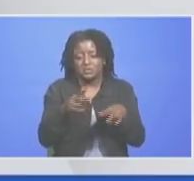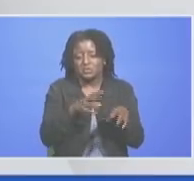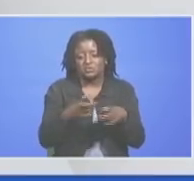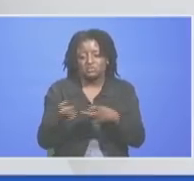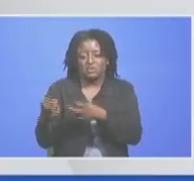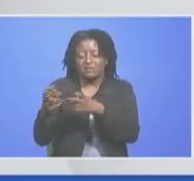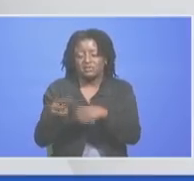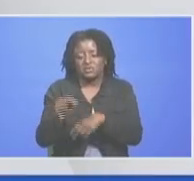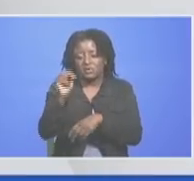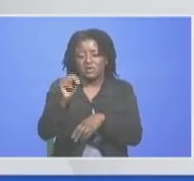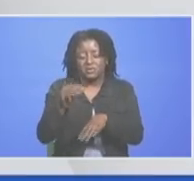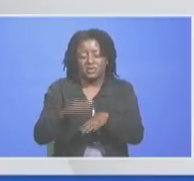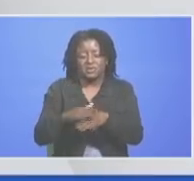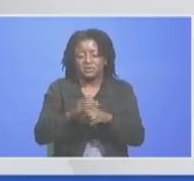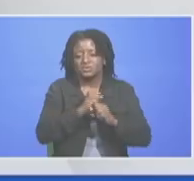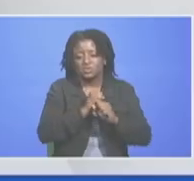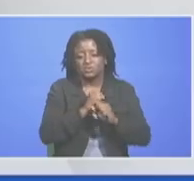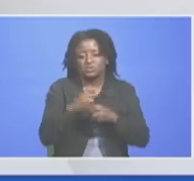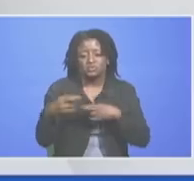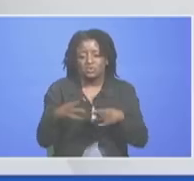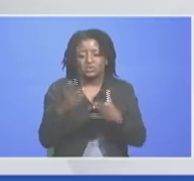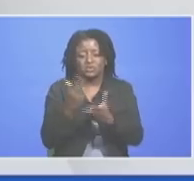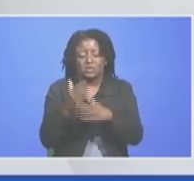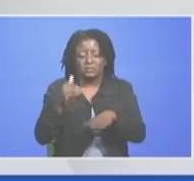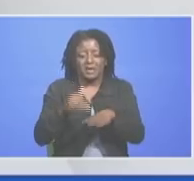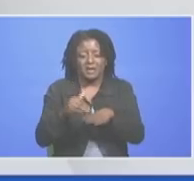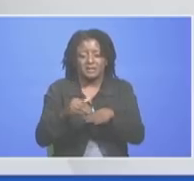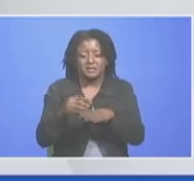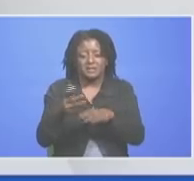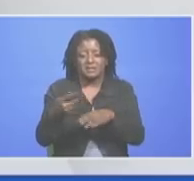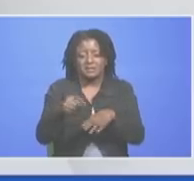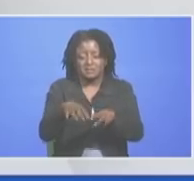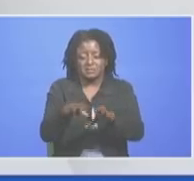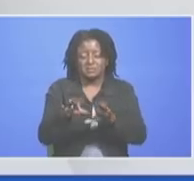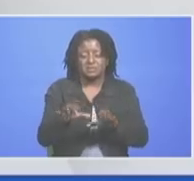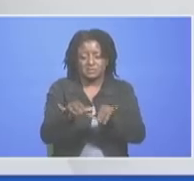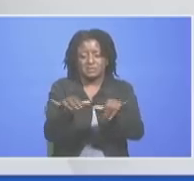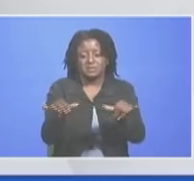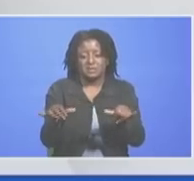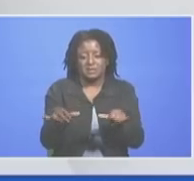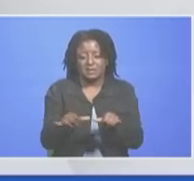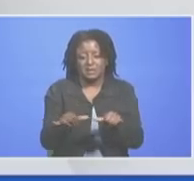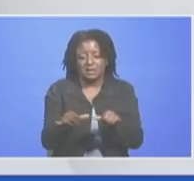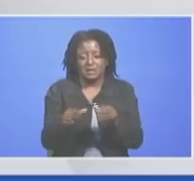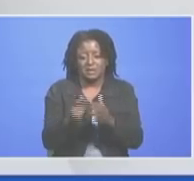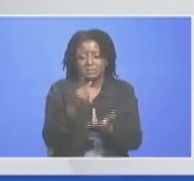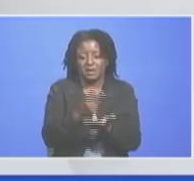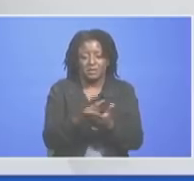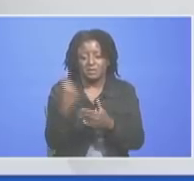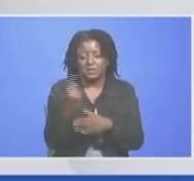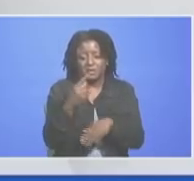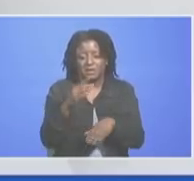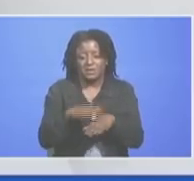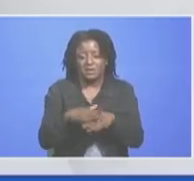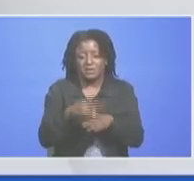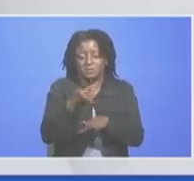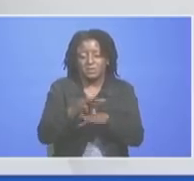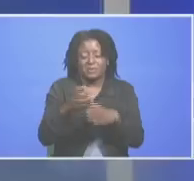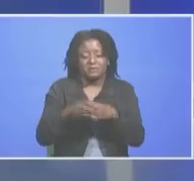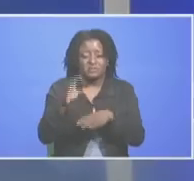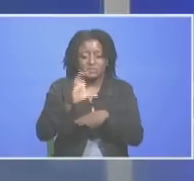conclude at Woodlawn Cemetery. Parking will be permitted only on the church property of Faith United Christian Way.